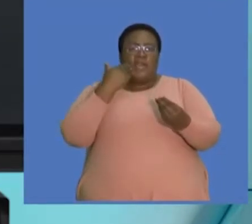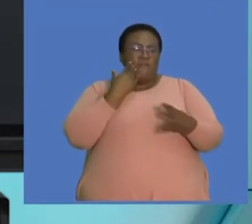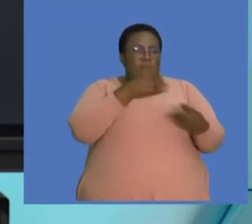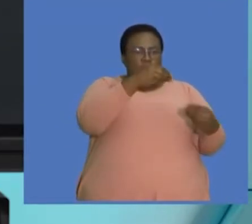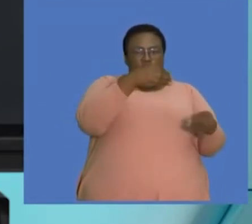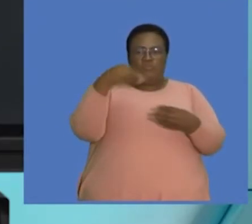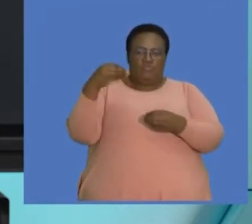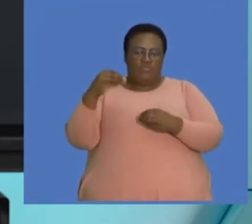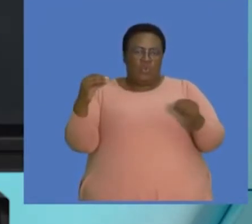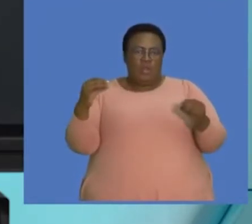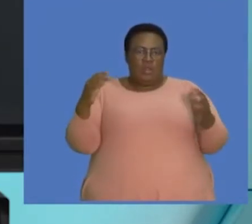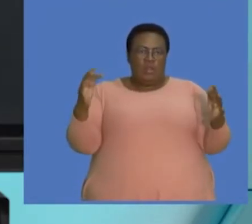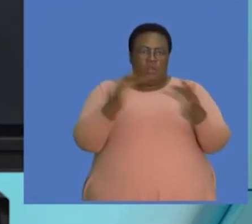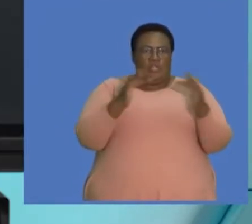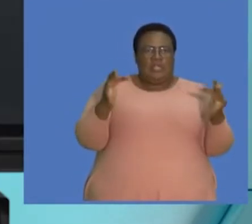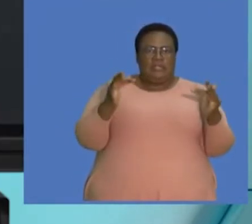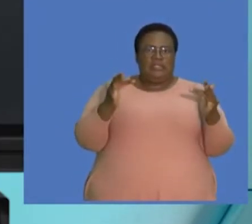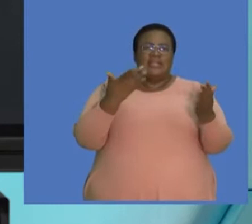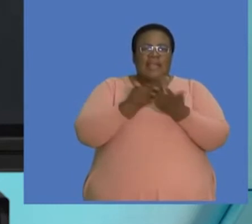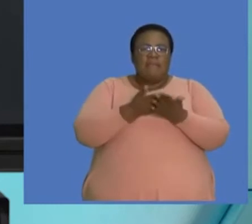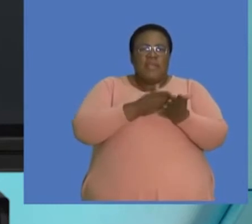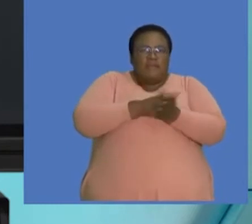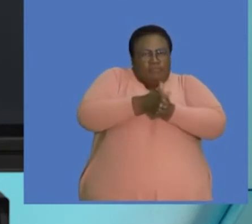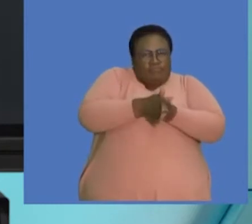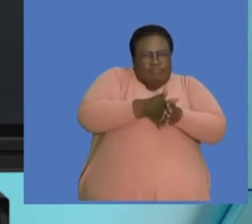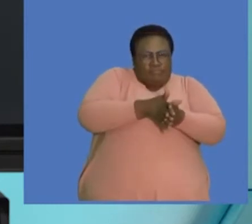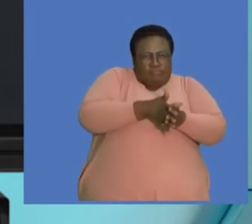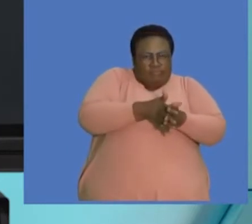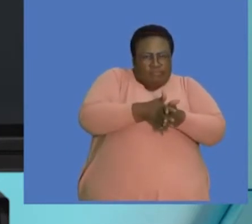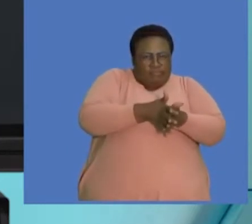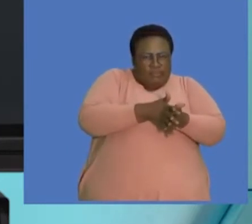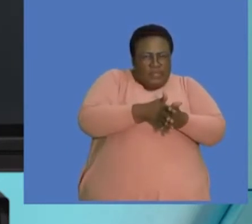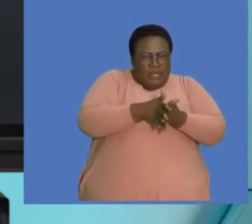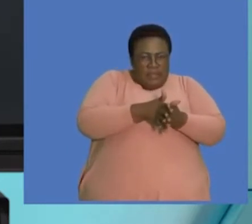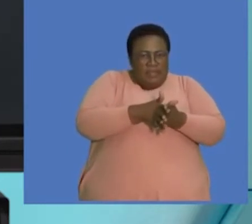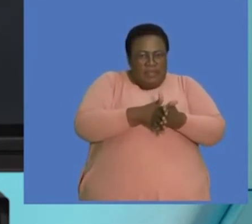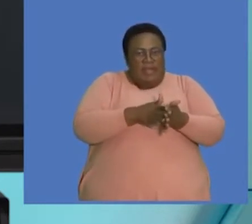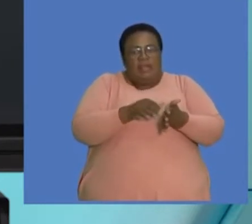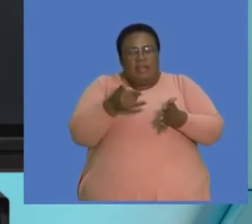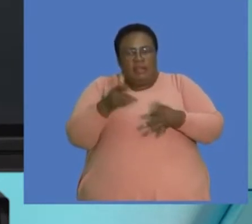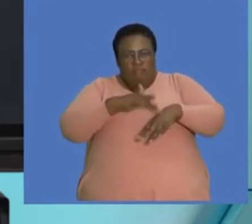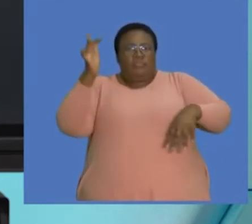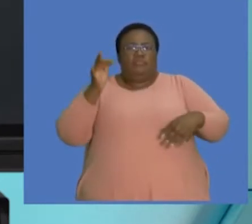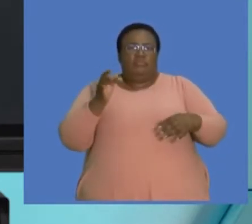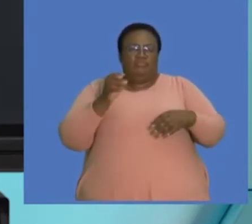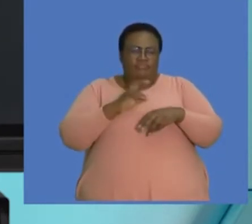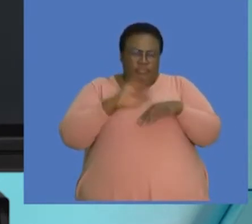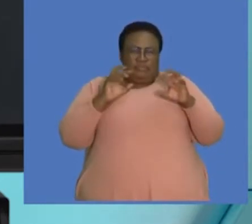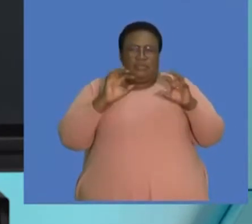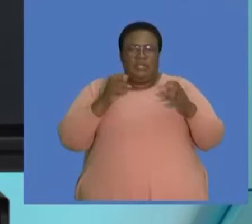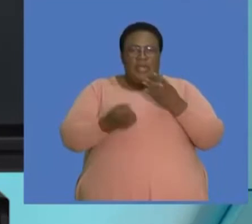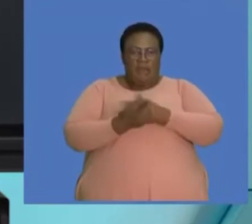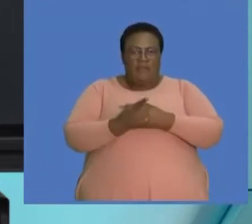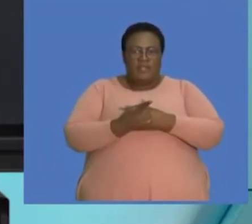into contact with each other, you know, there could be friction, you know, the force exerted by one surface on another, and when that